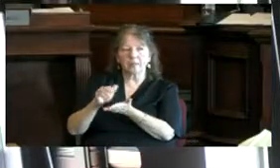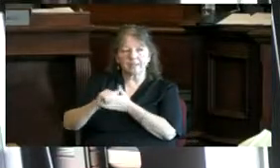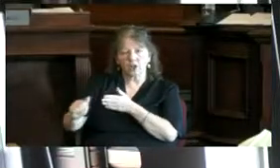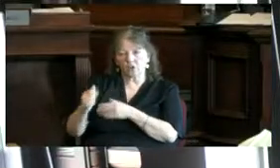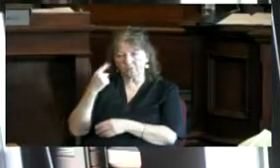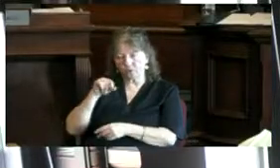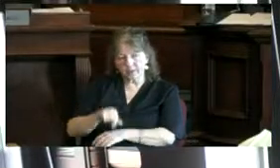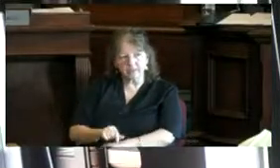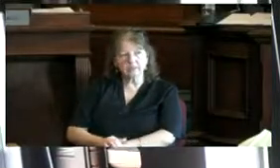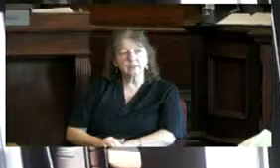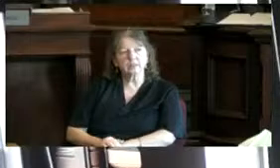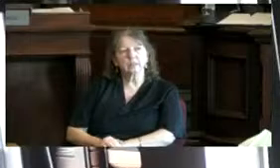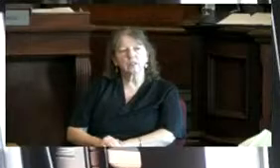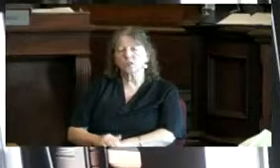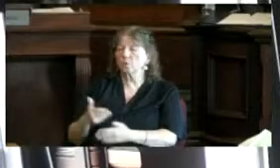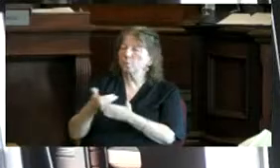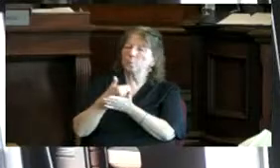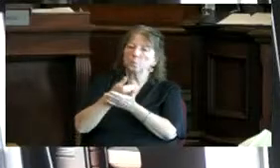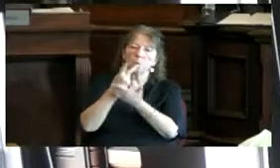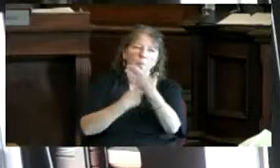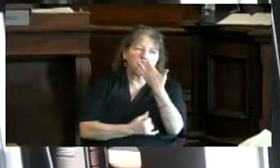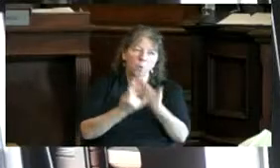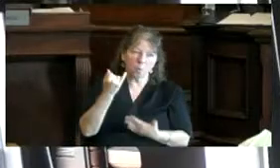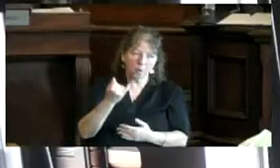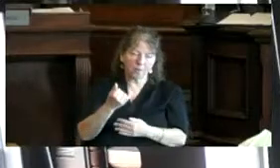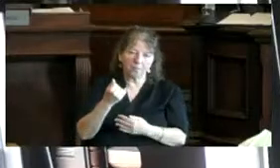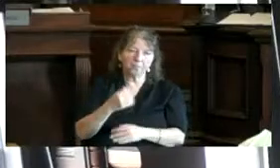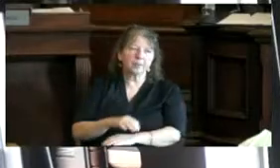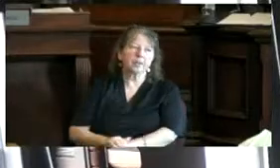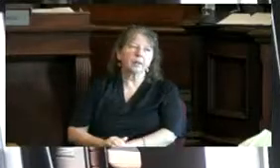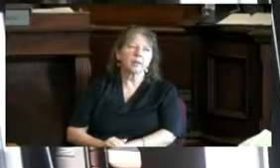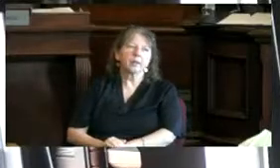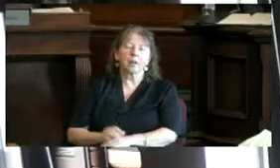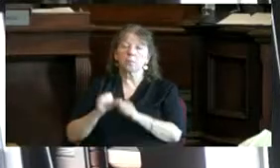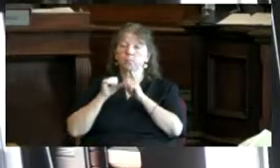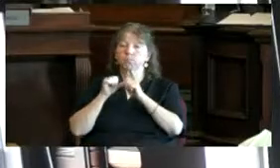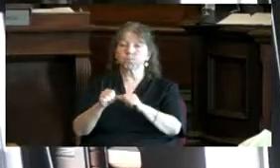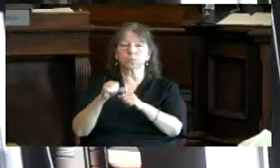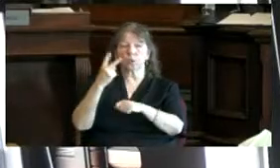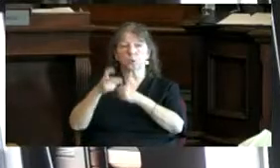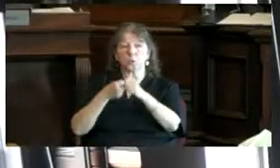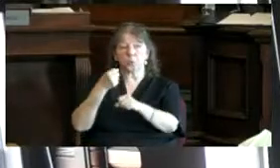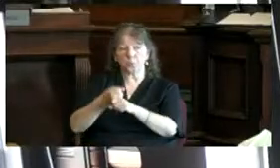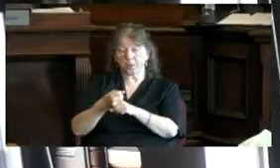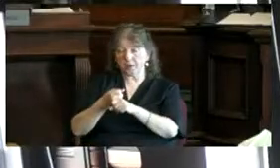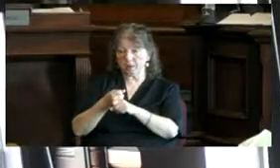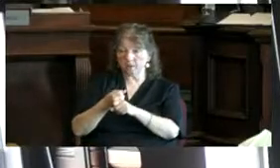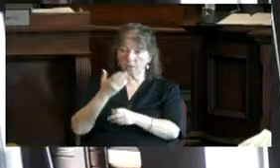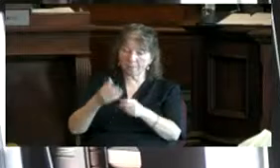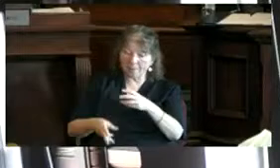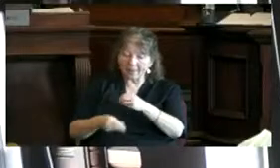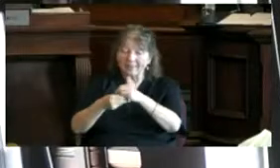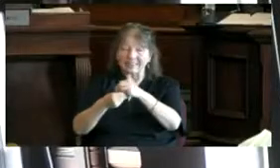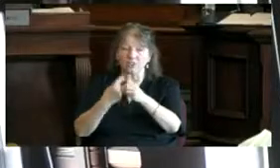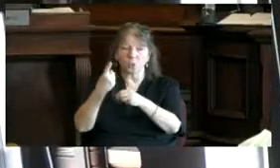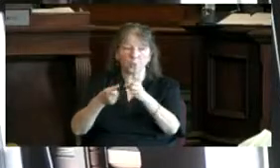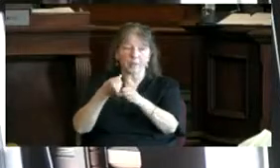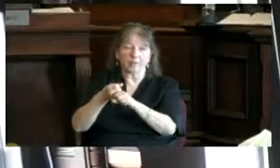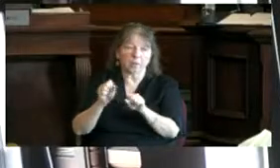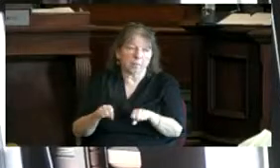program. So it's a brand new program. It will go for 2 years with the option to extend for one additional